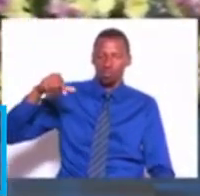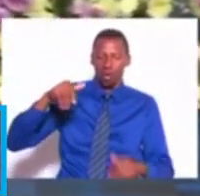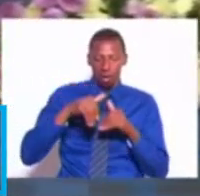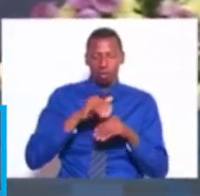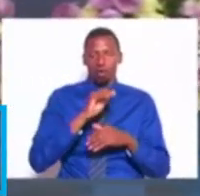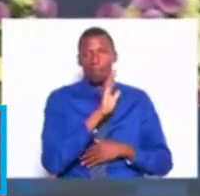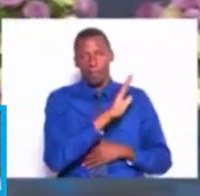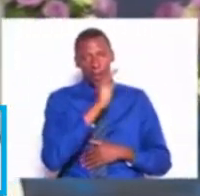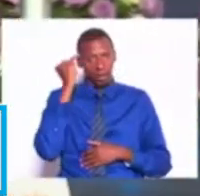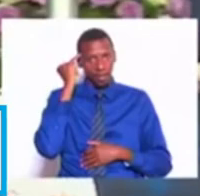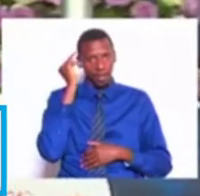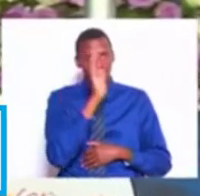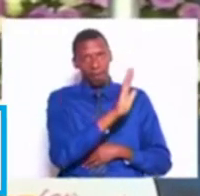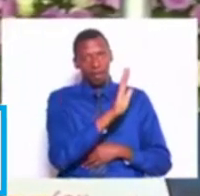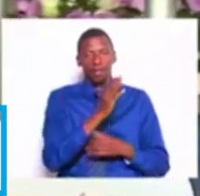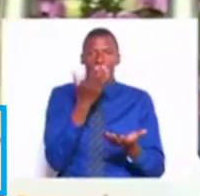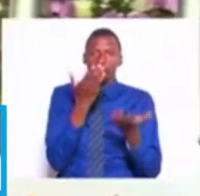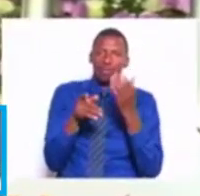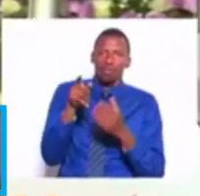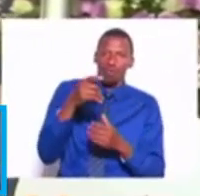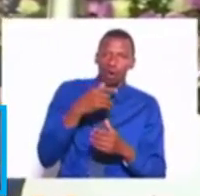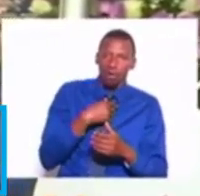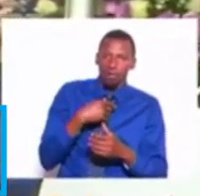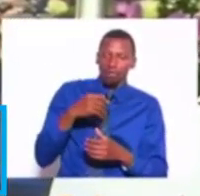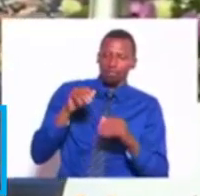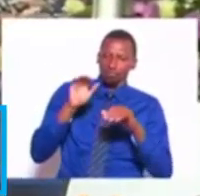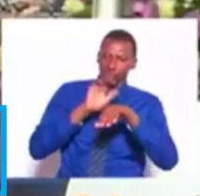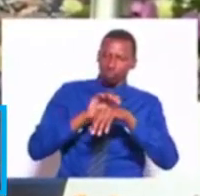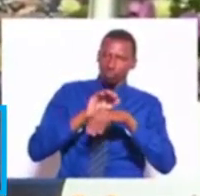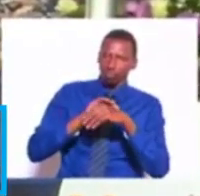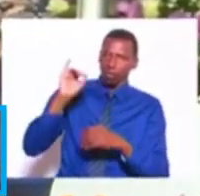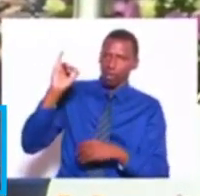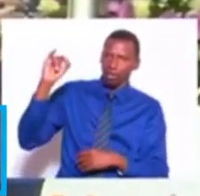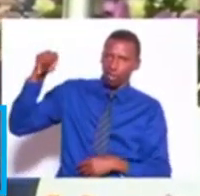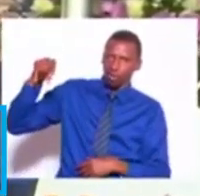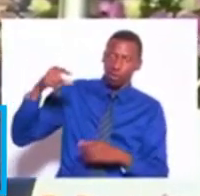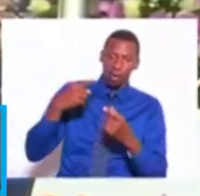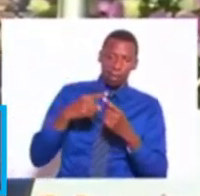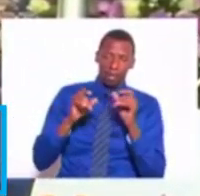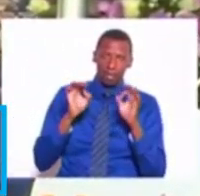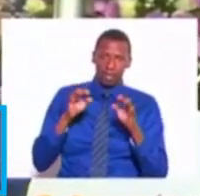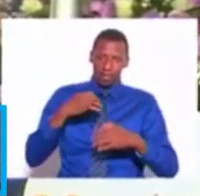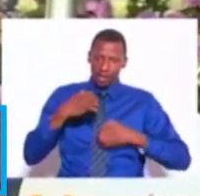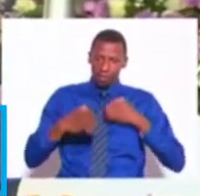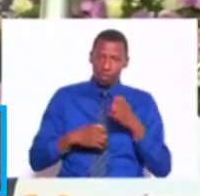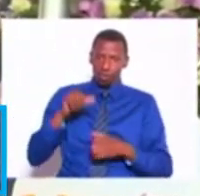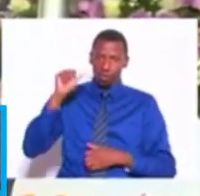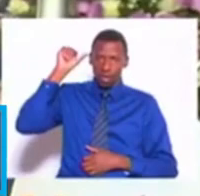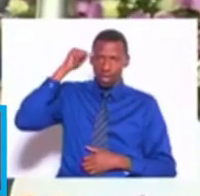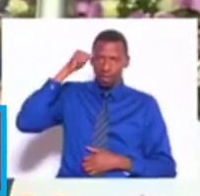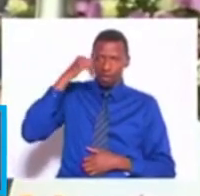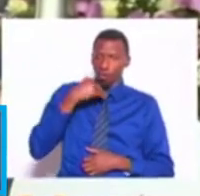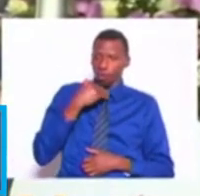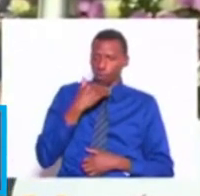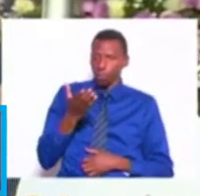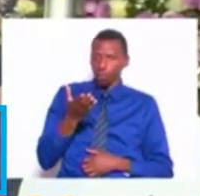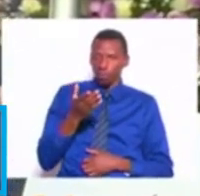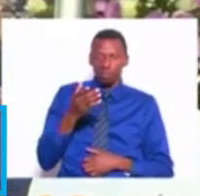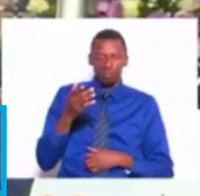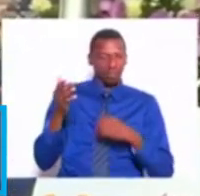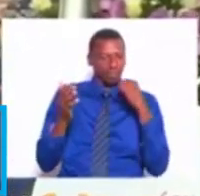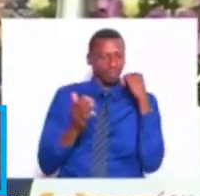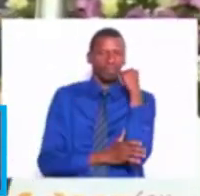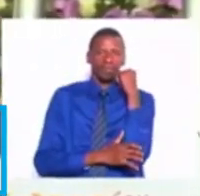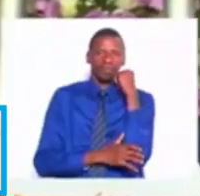You may have very good IQ, but if you don't have emotional intelligence, it's very hard. So when